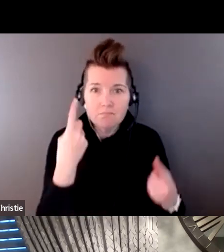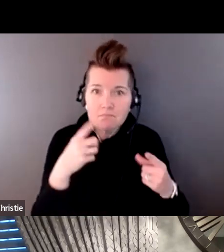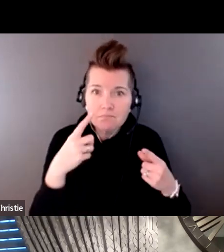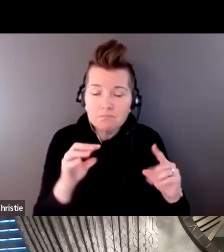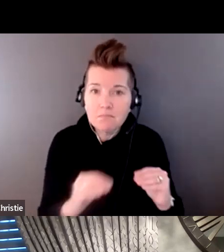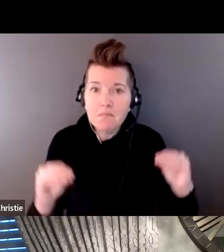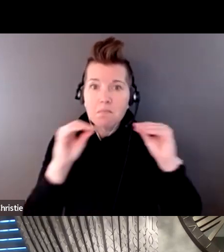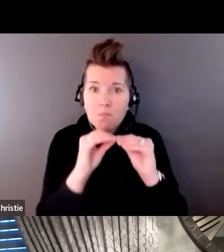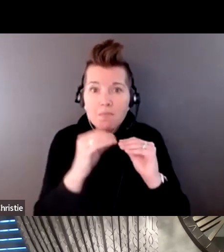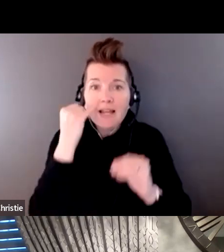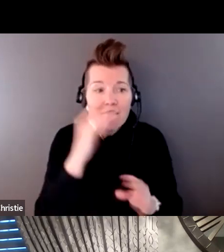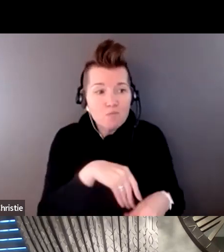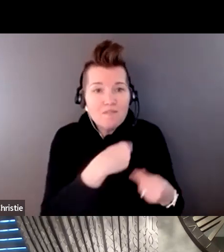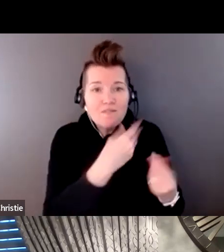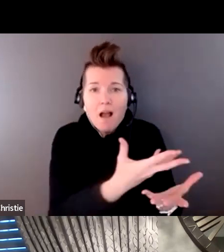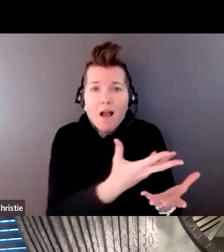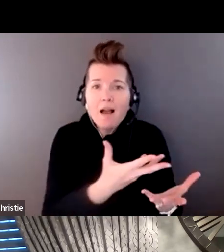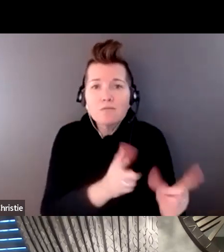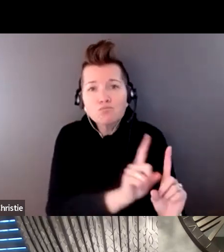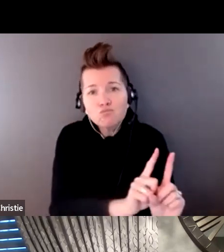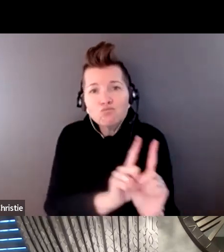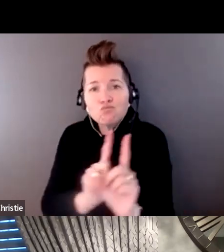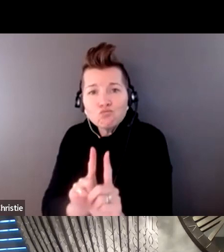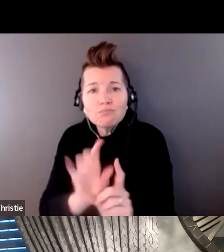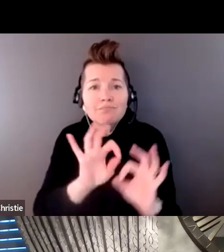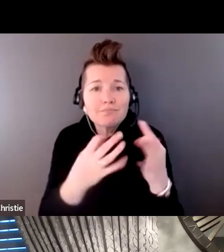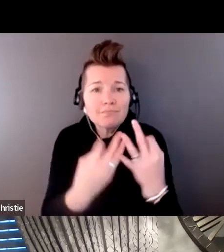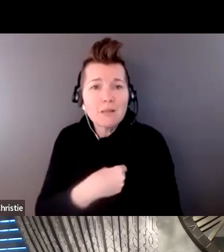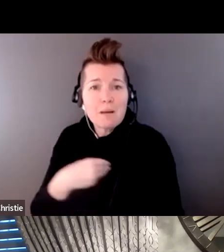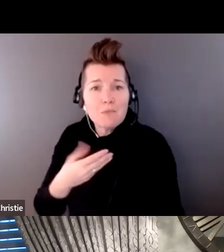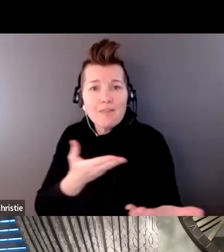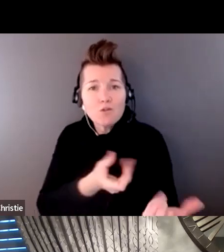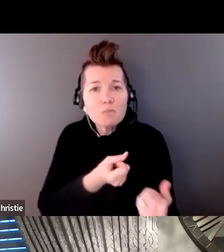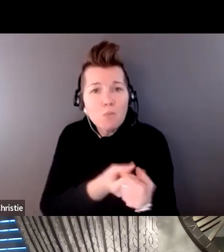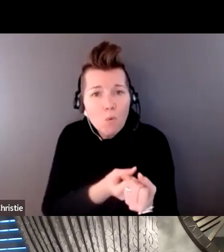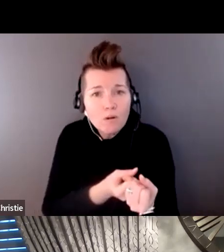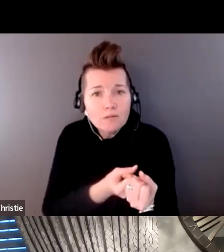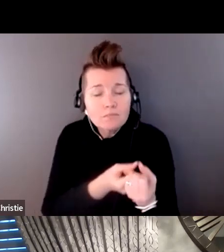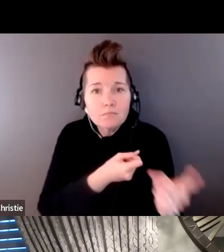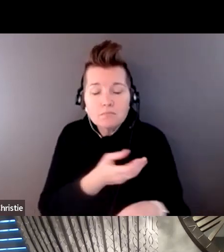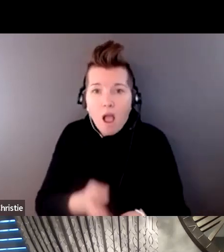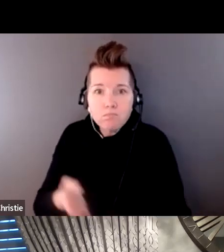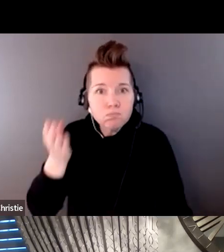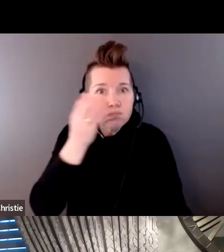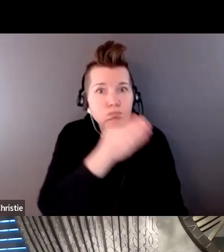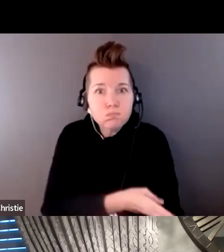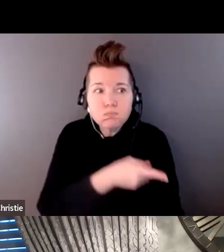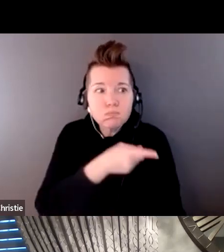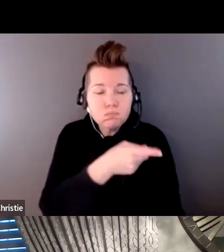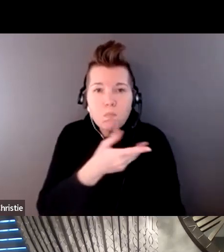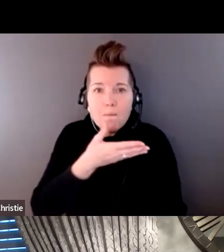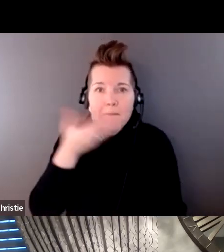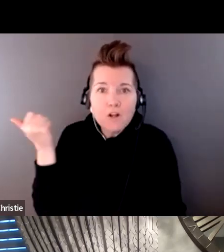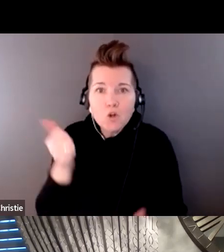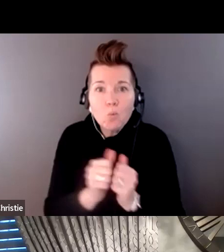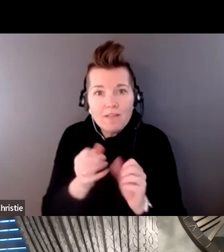bit of comfort and familiarity with their family members sitting there. So they did so much better. I remember there was one candidate,